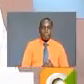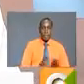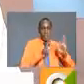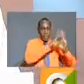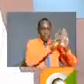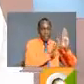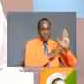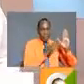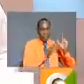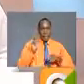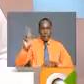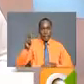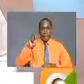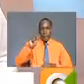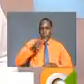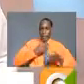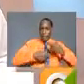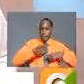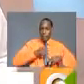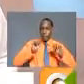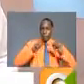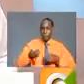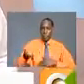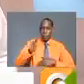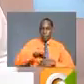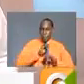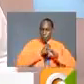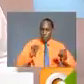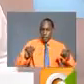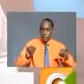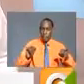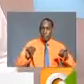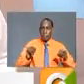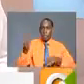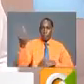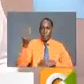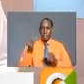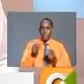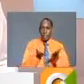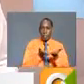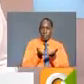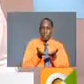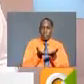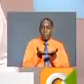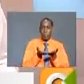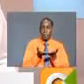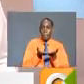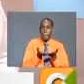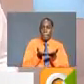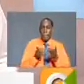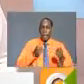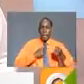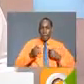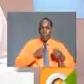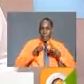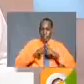rules Kenya must revisit in order to restore sanity in the preaching enterprise, I call it. Rwanda set